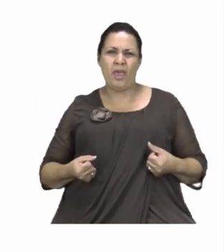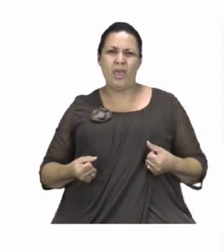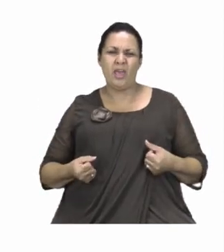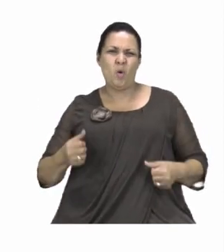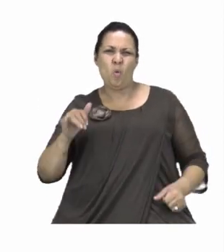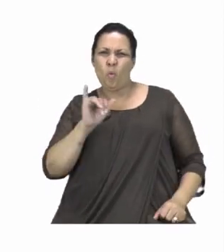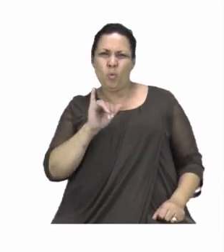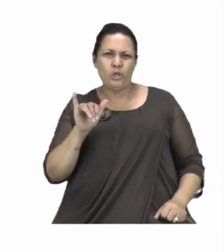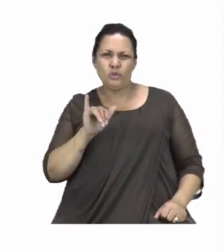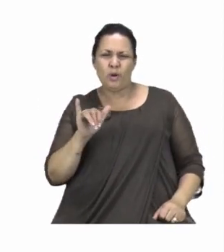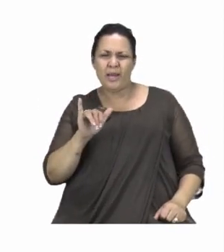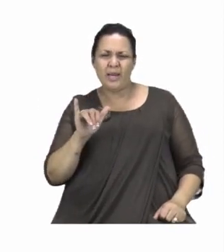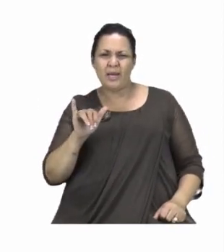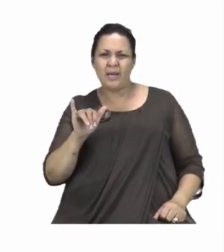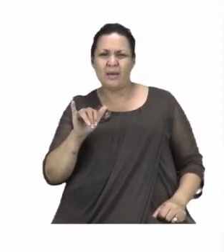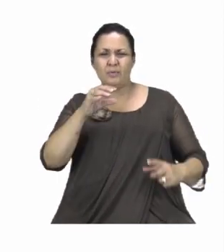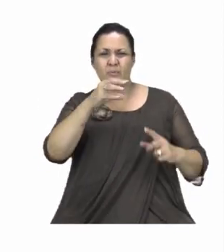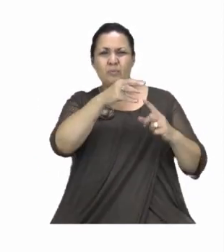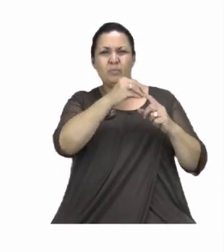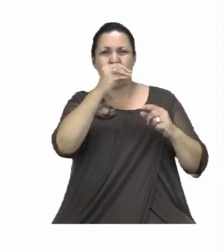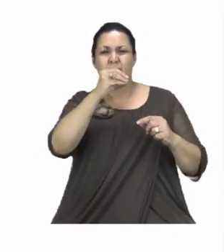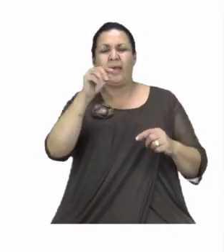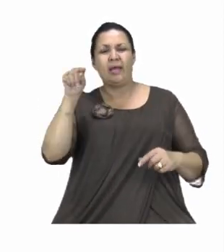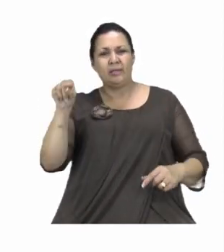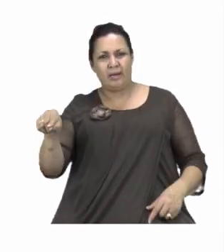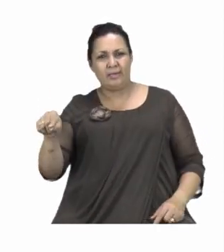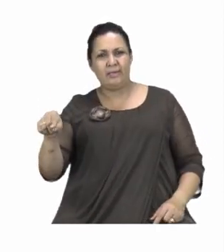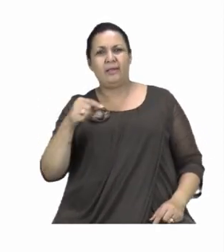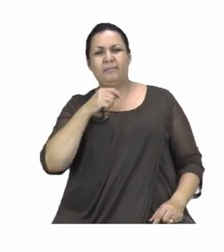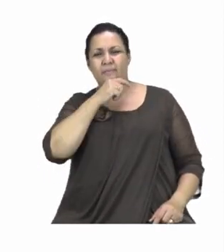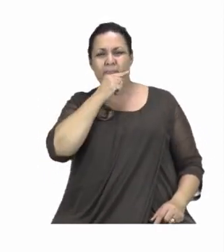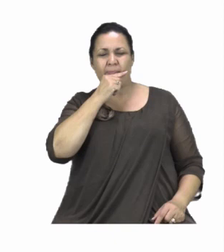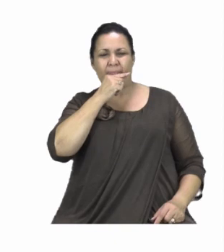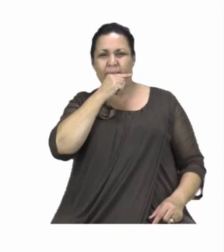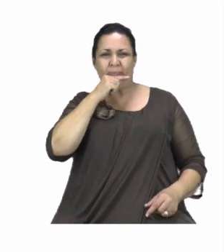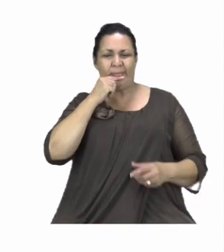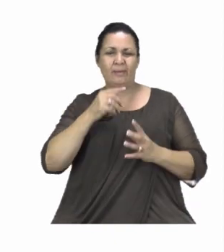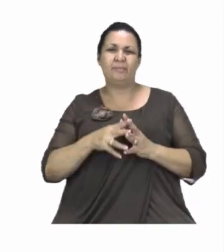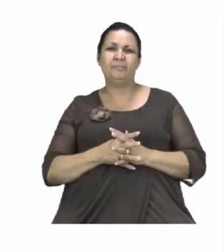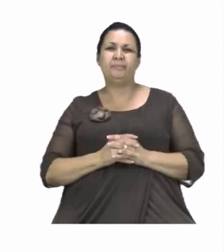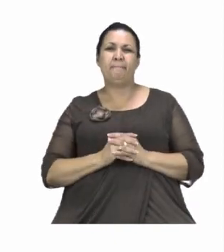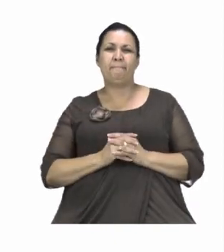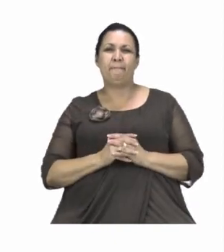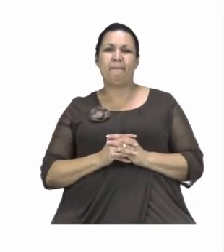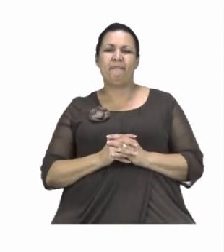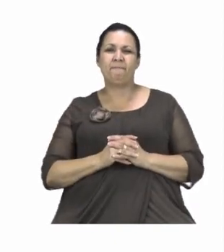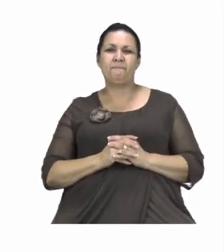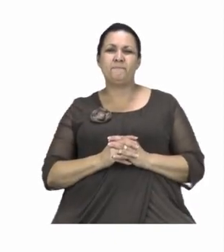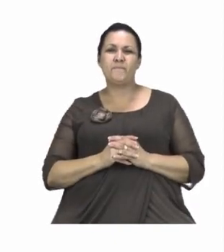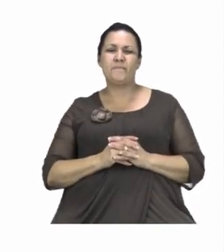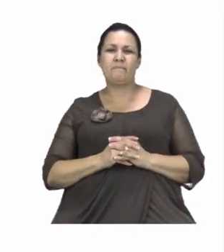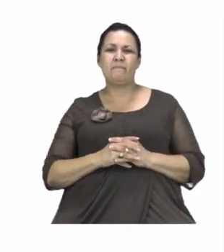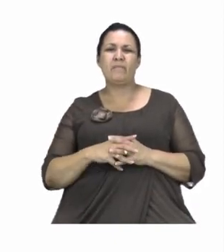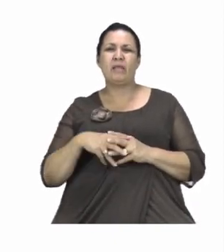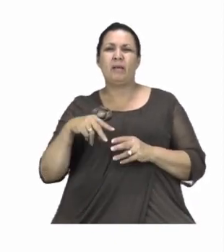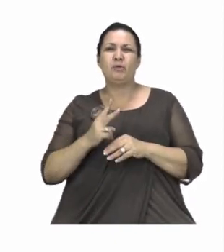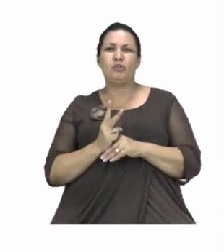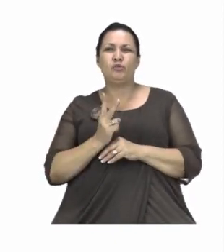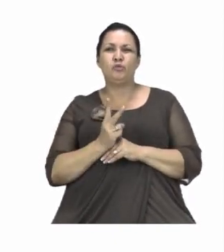is correct. So please fill in with the sight word. The next one